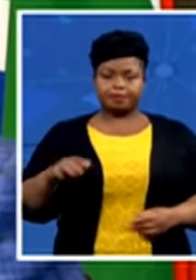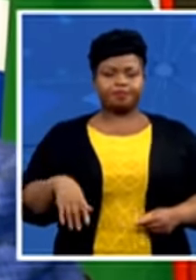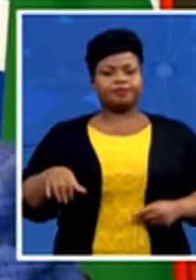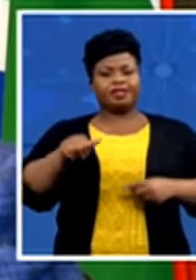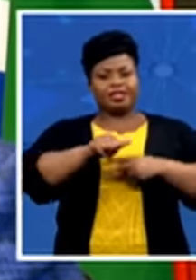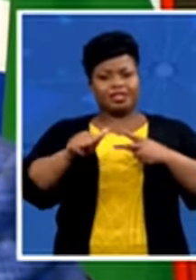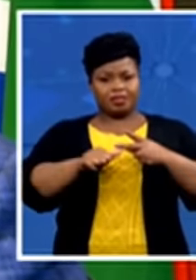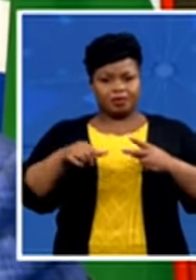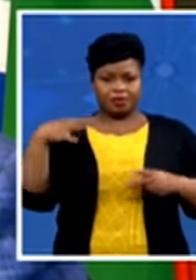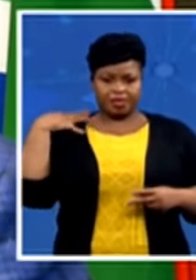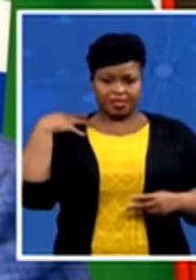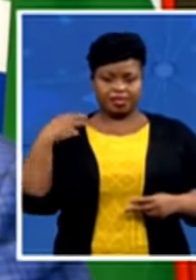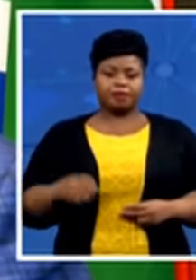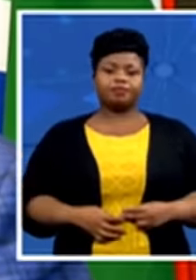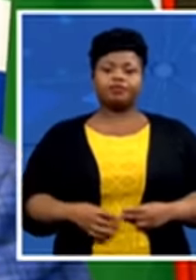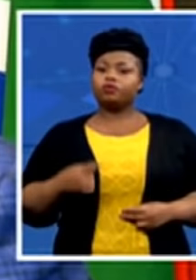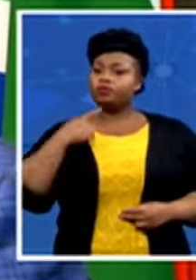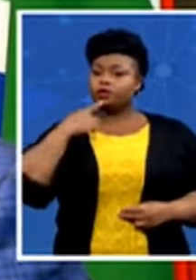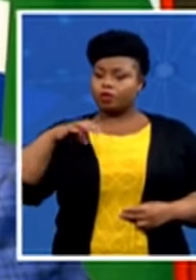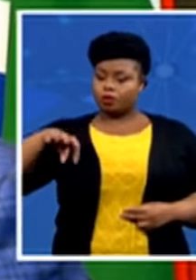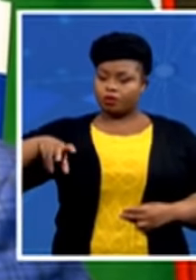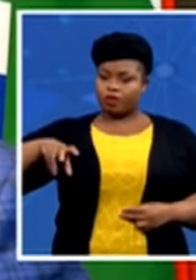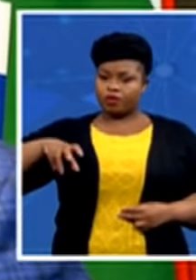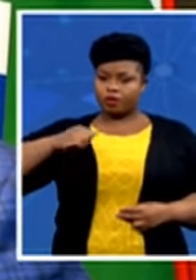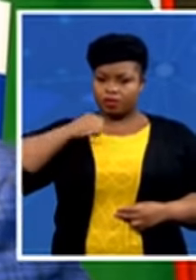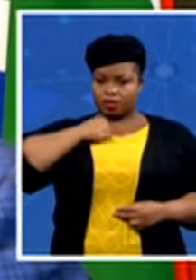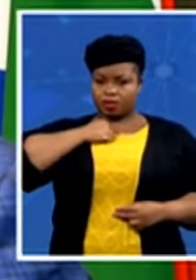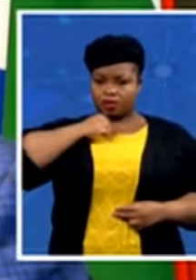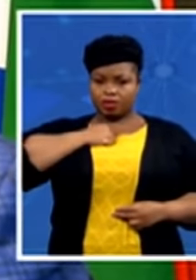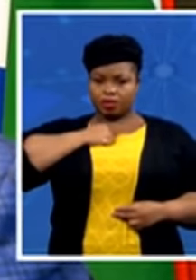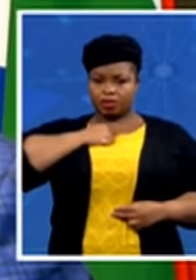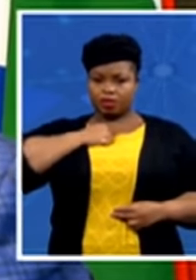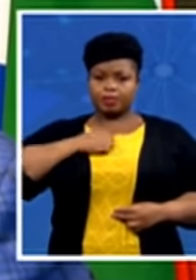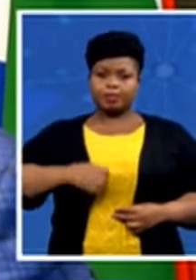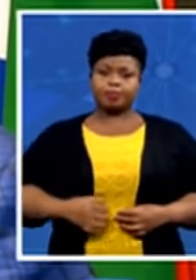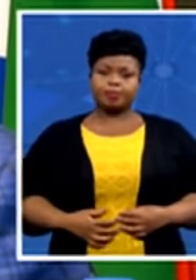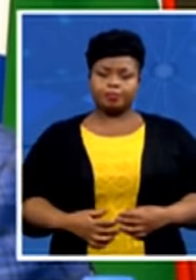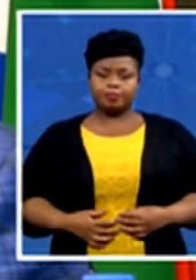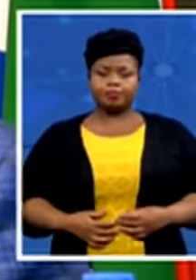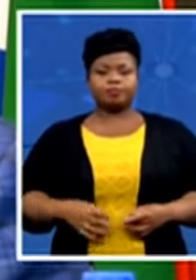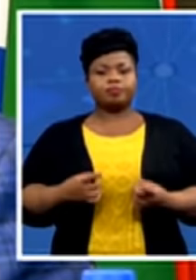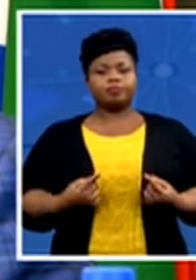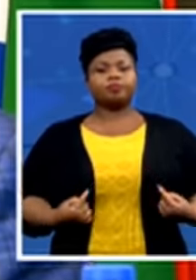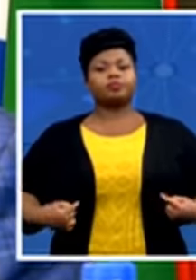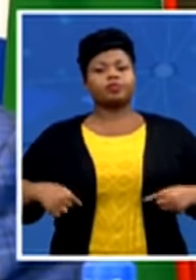province, we have appointed a forensic investigation